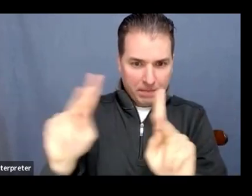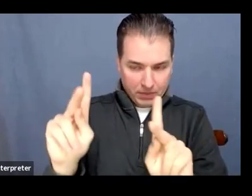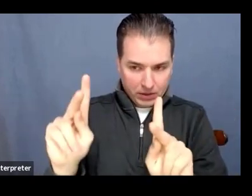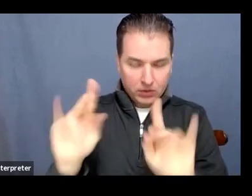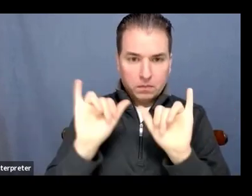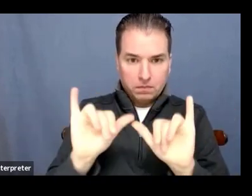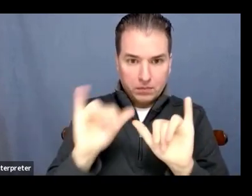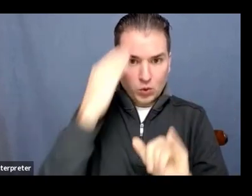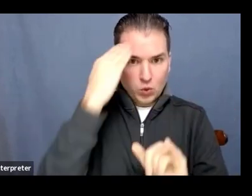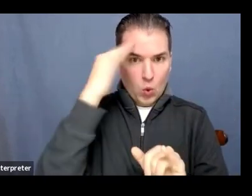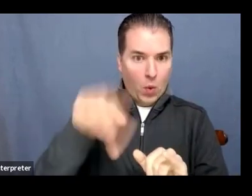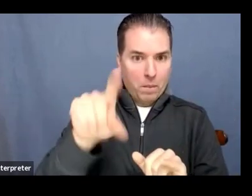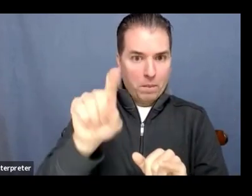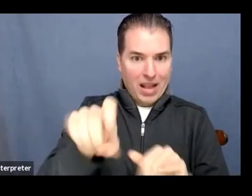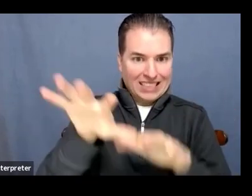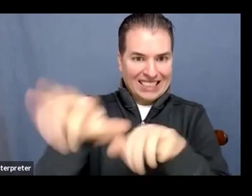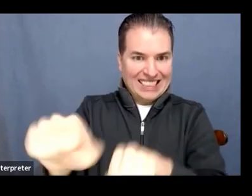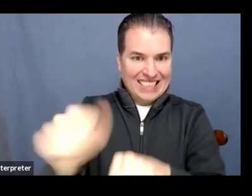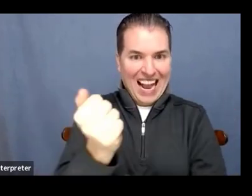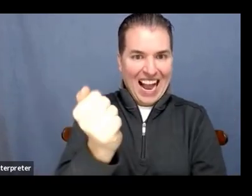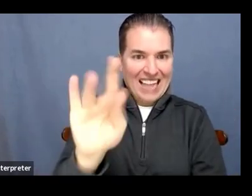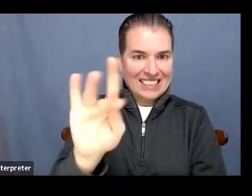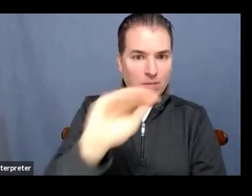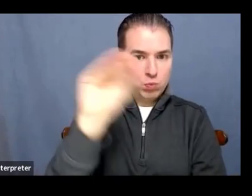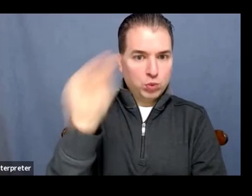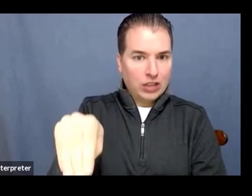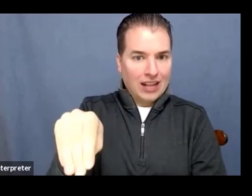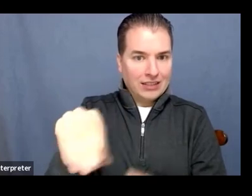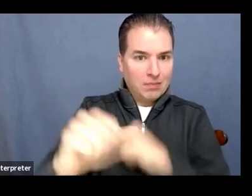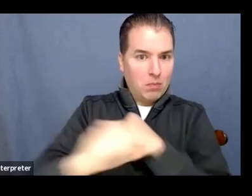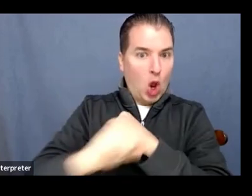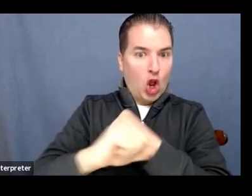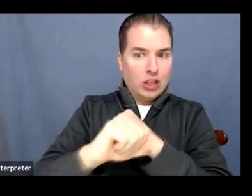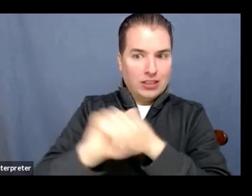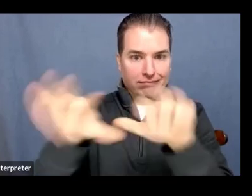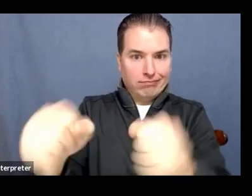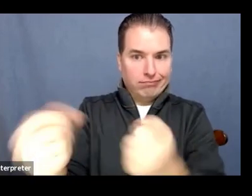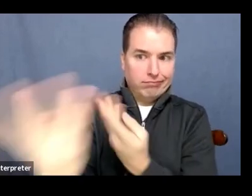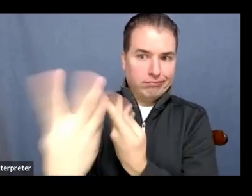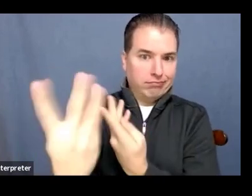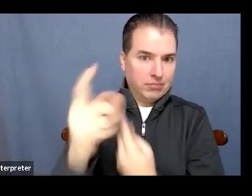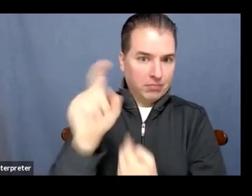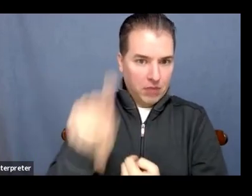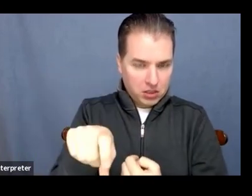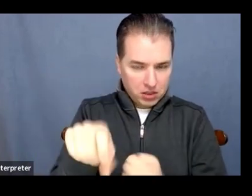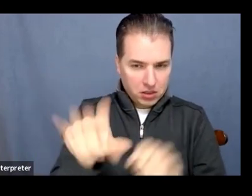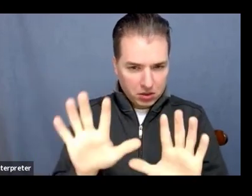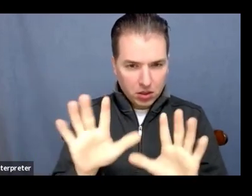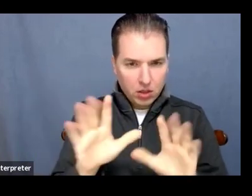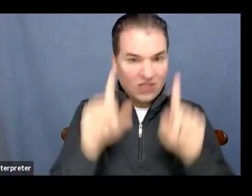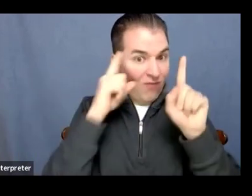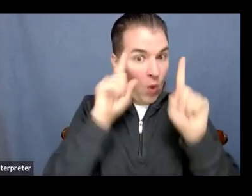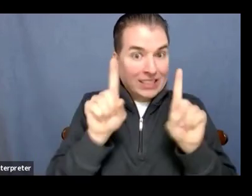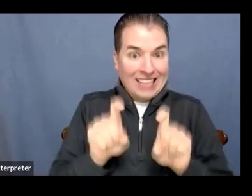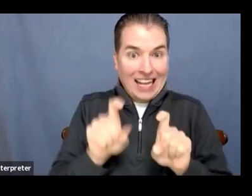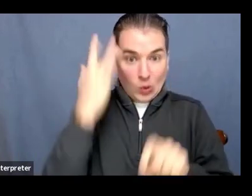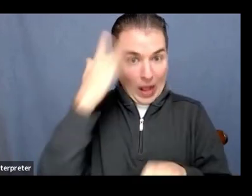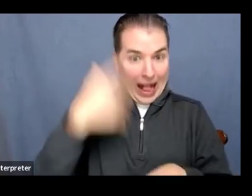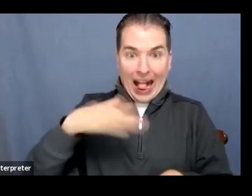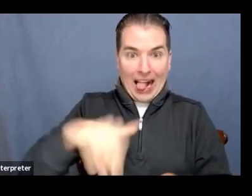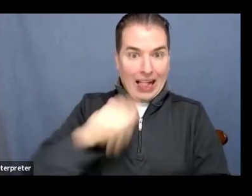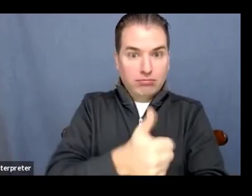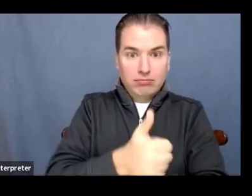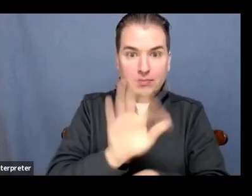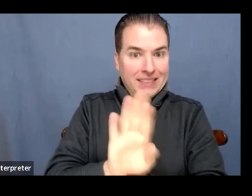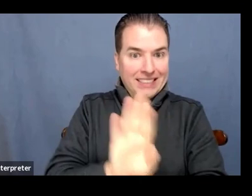kinds of metrics that we can measure against as we go forward. and then revise those metrics based on the reality of